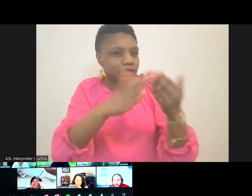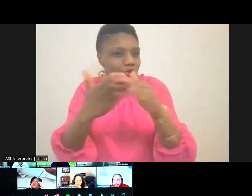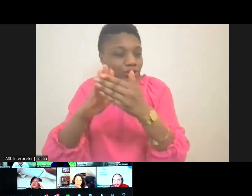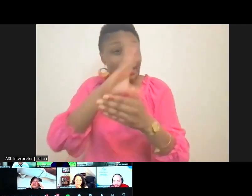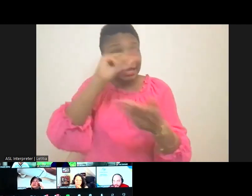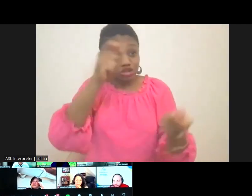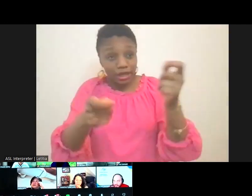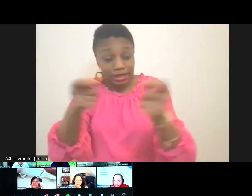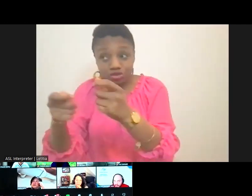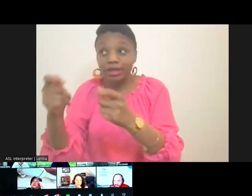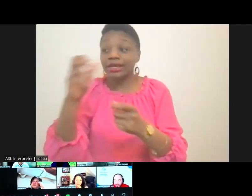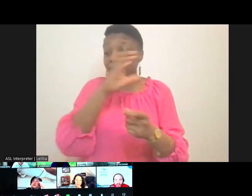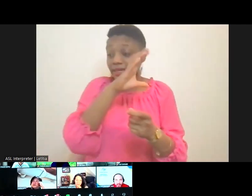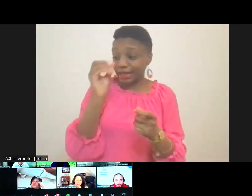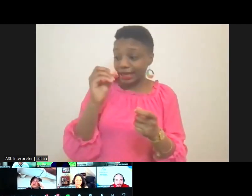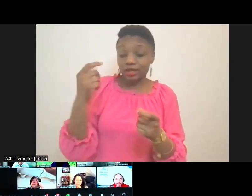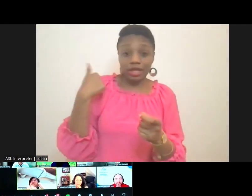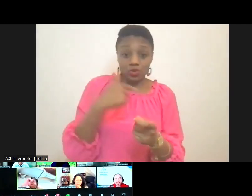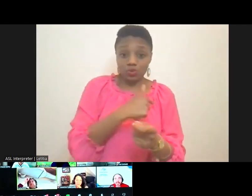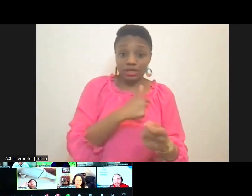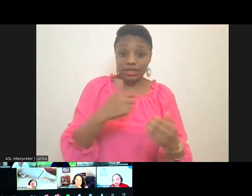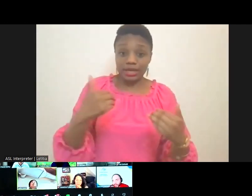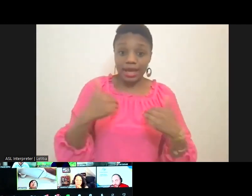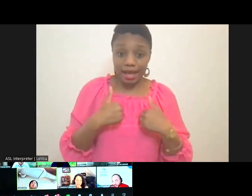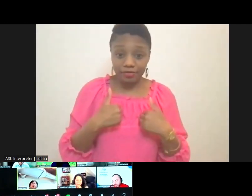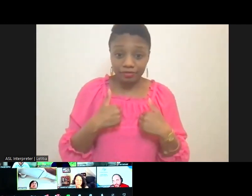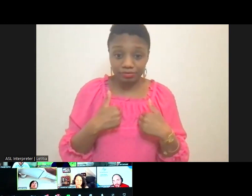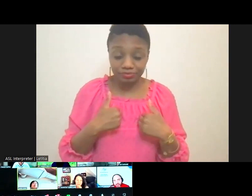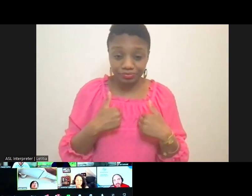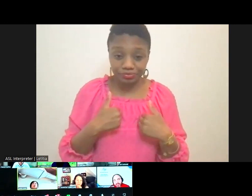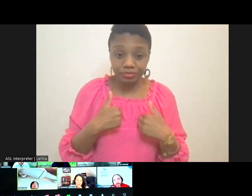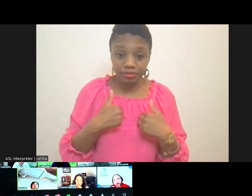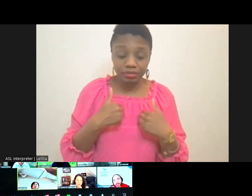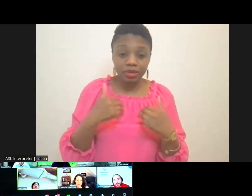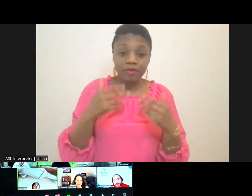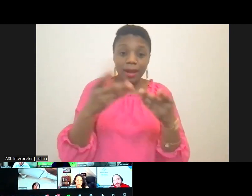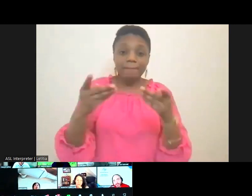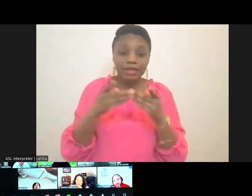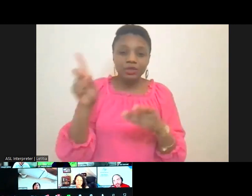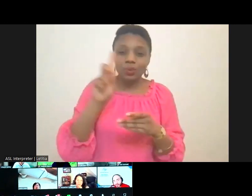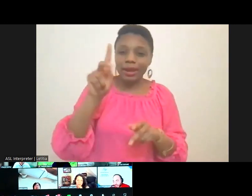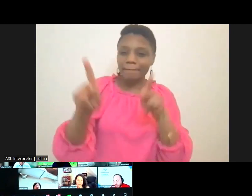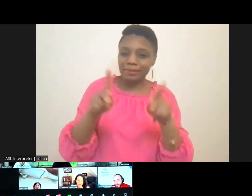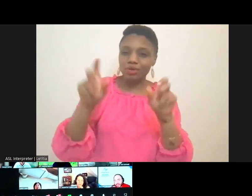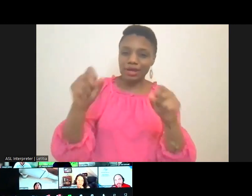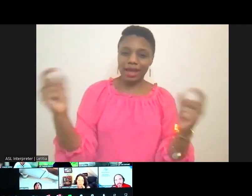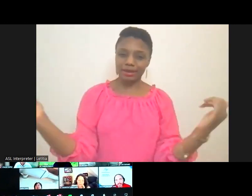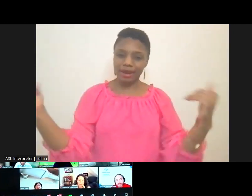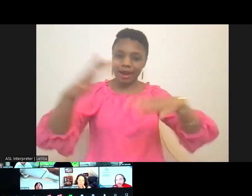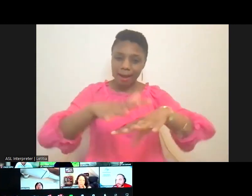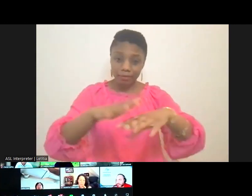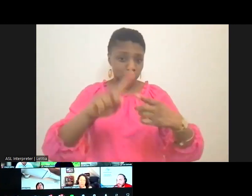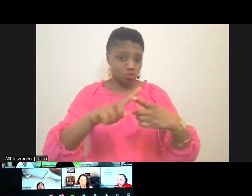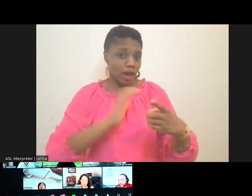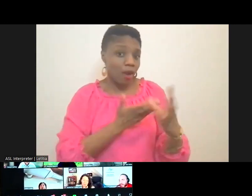we are doing all of that, we have the processes in place to ensure that folks can show up, whether it is to our meetings